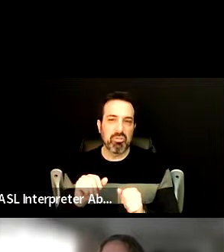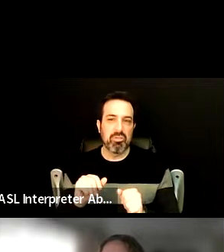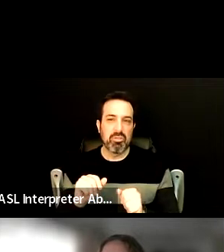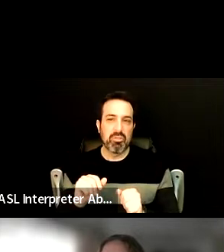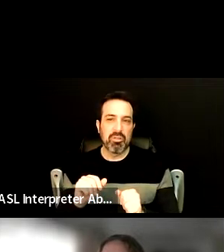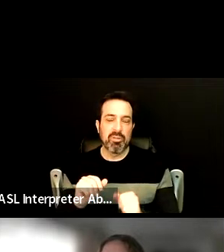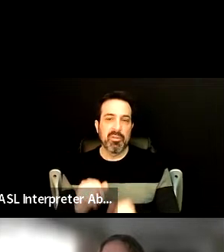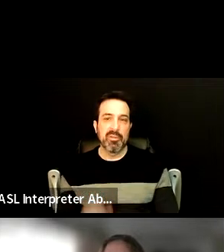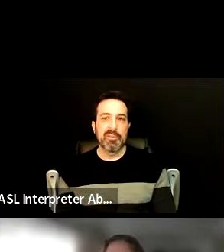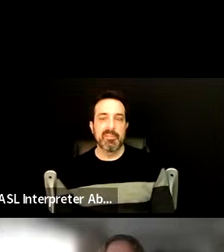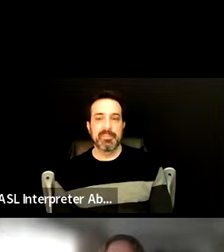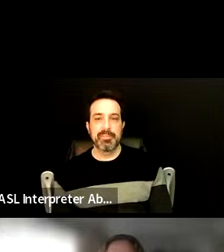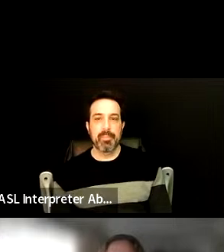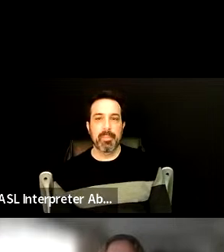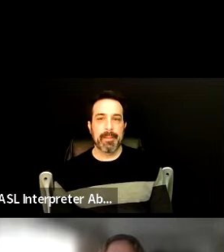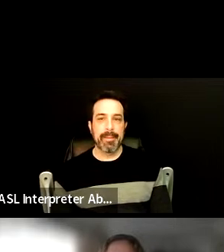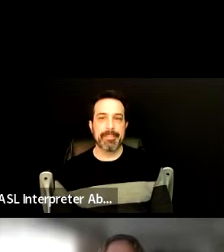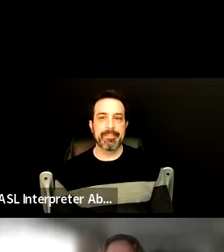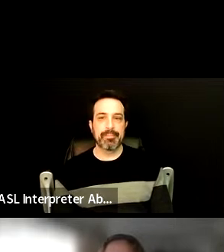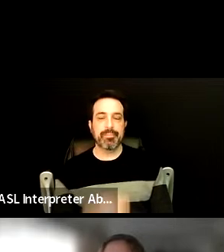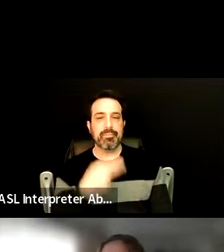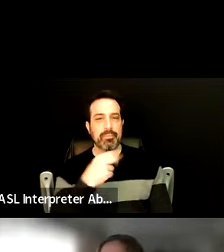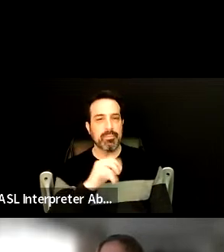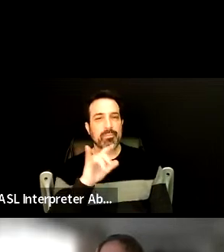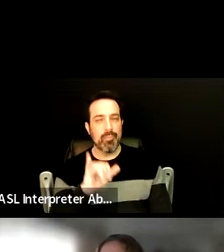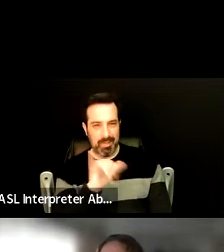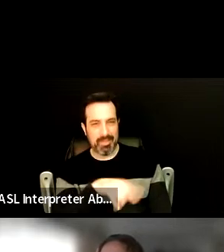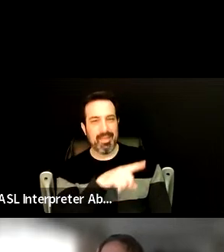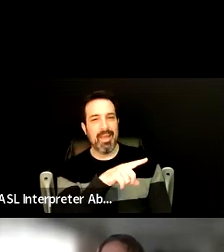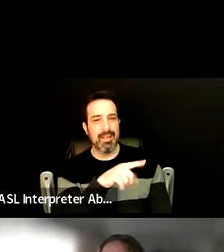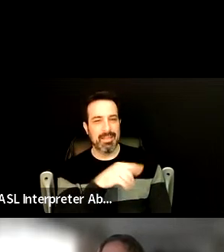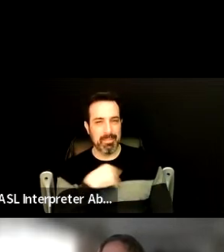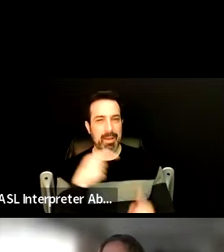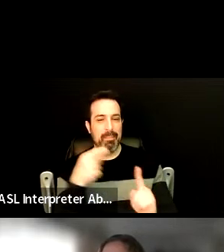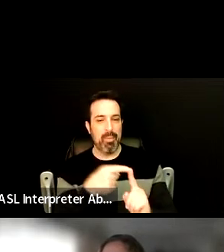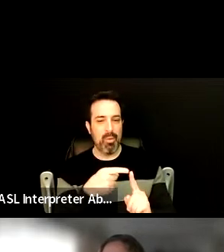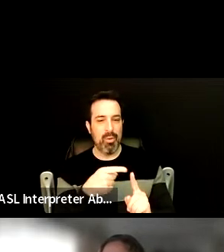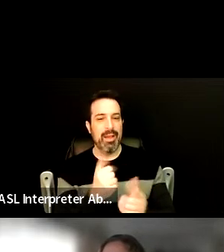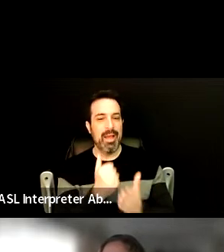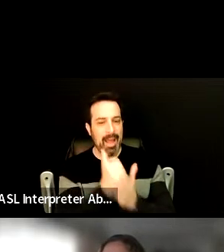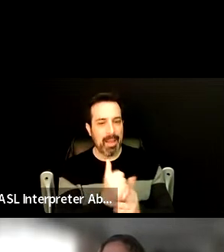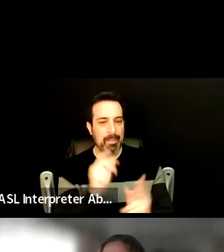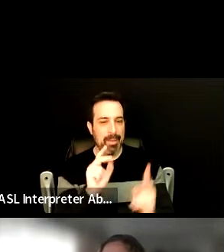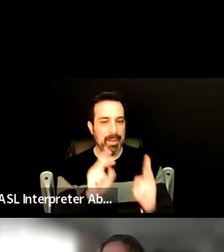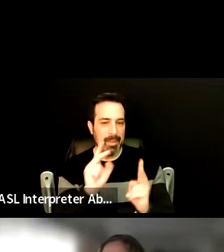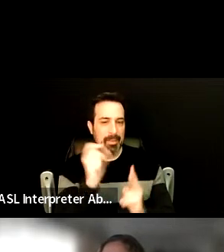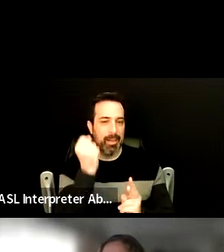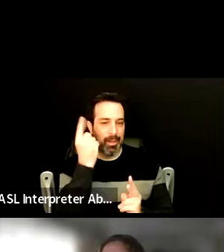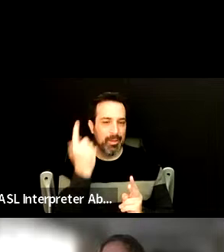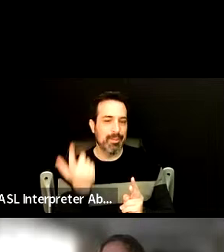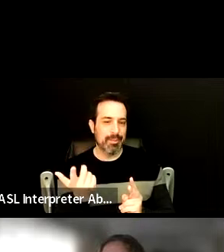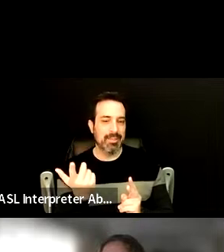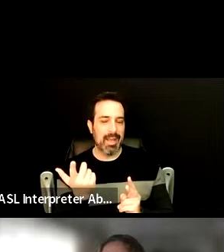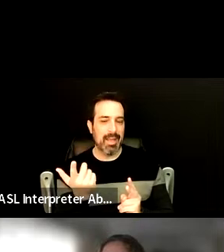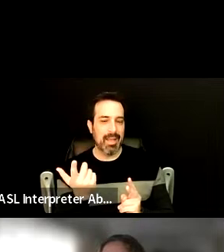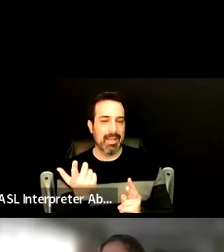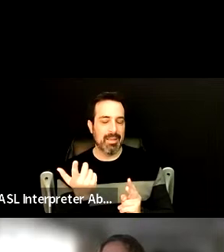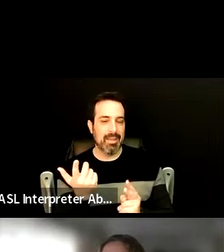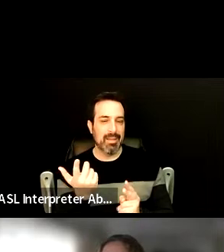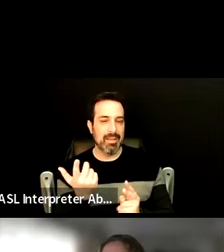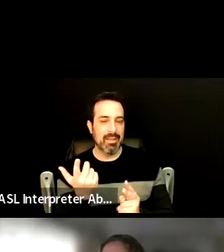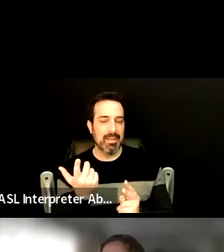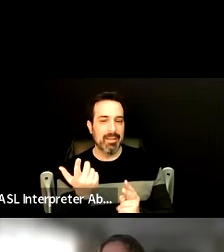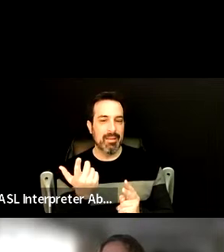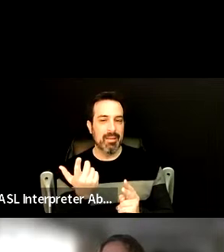Well, that just exactly kind of goes to my point, is helping people understand what